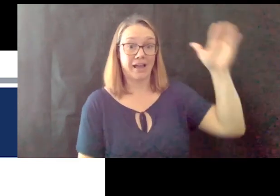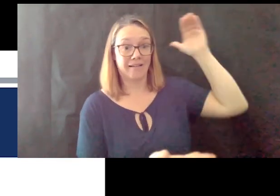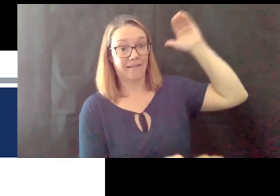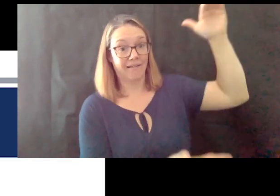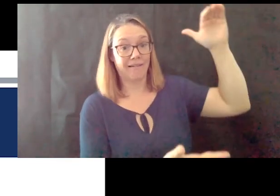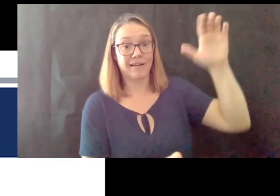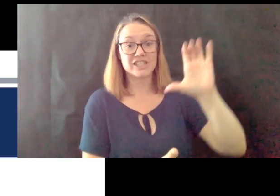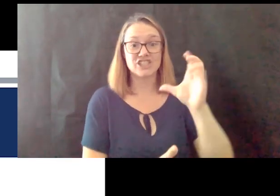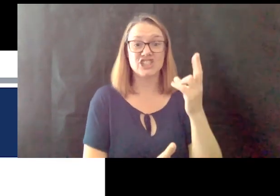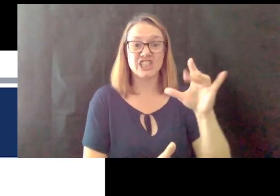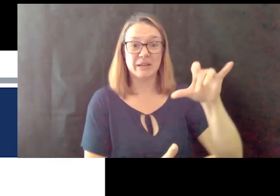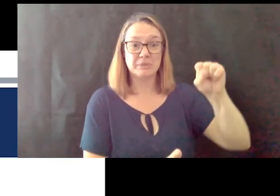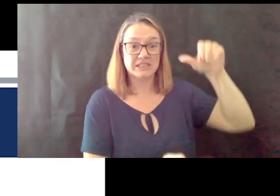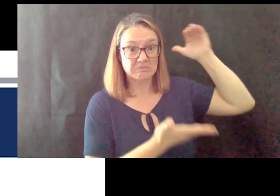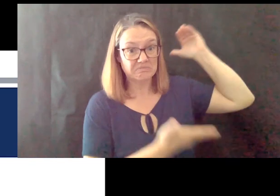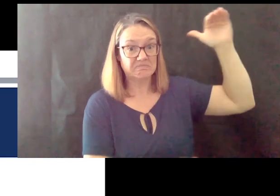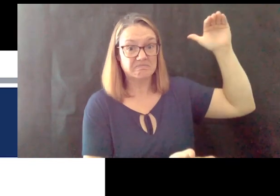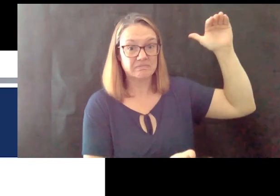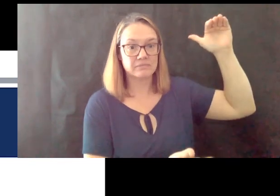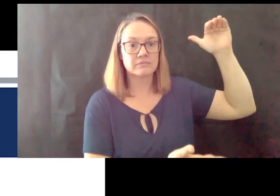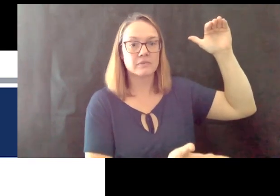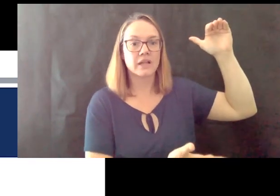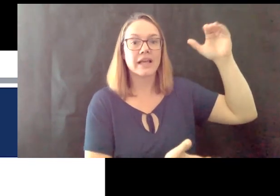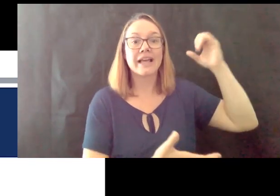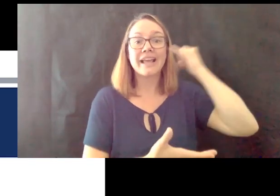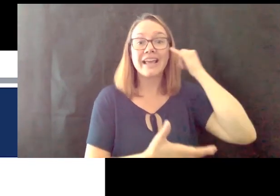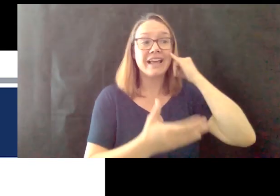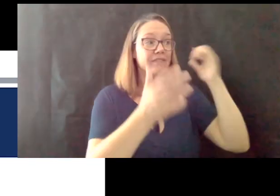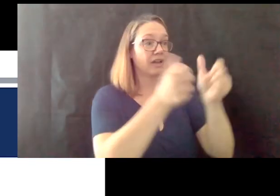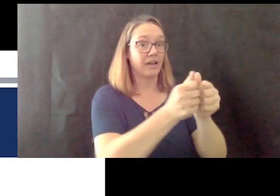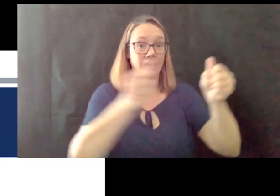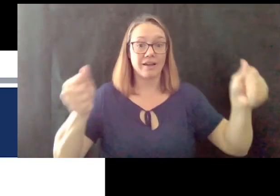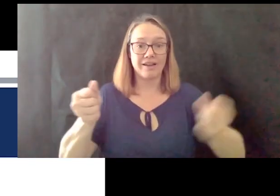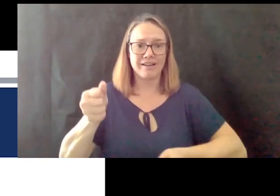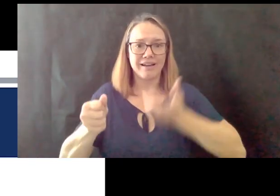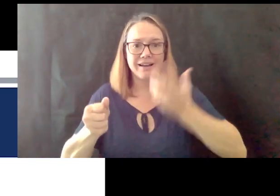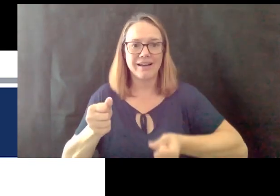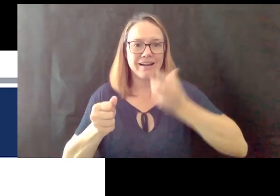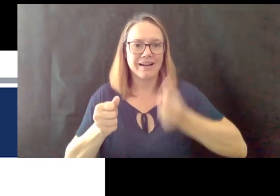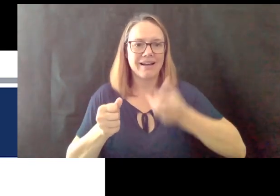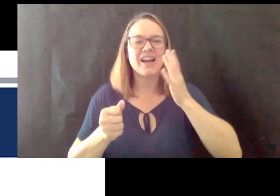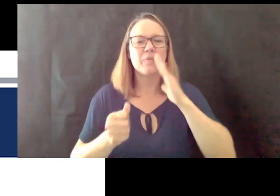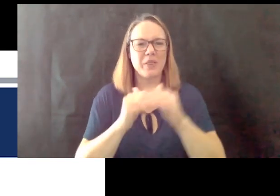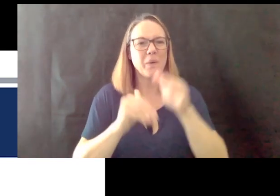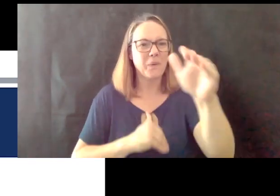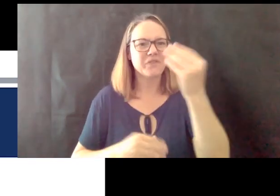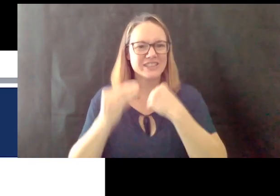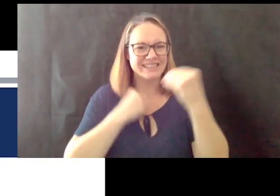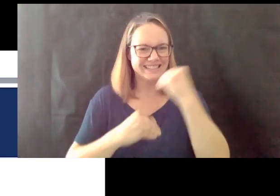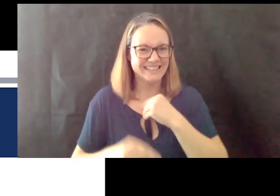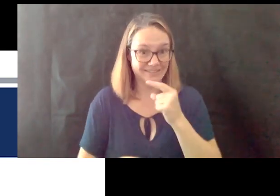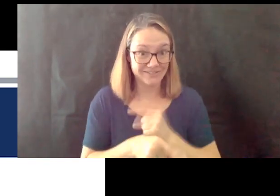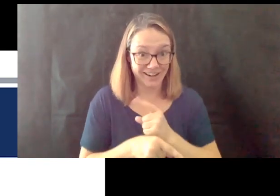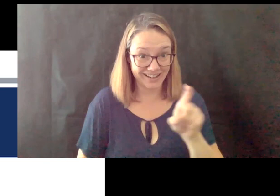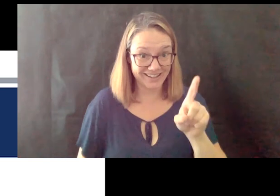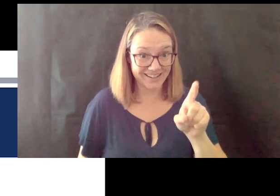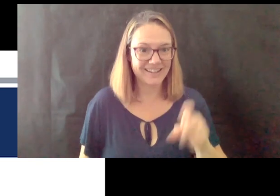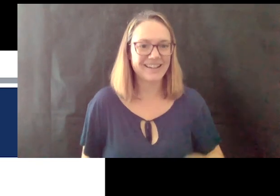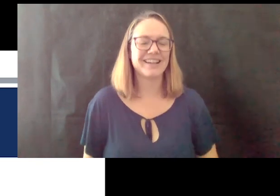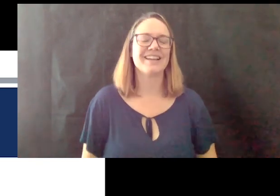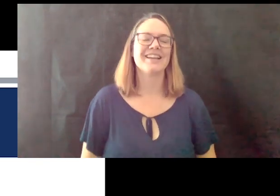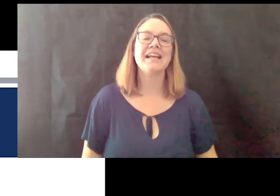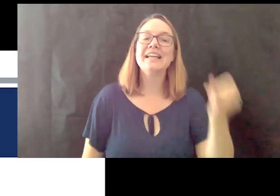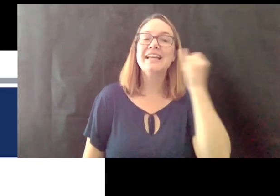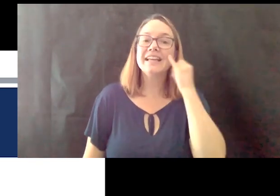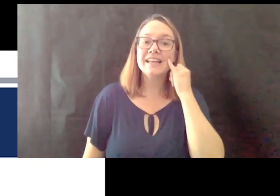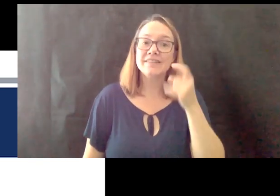in bulk, things like that, we'll get the family size bag of chips. And eating out of like a bag that large, it's very easy for you to overeat that